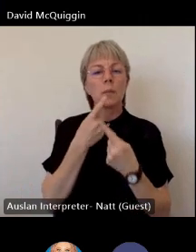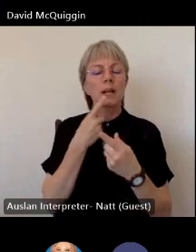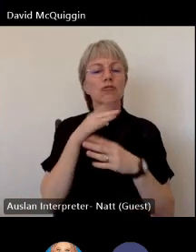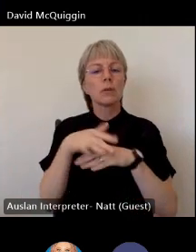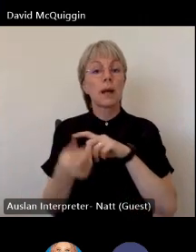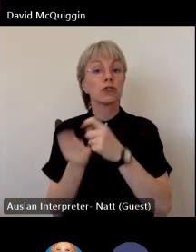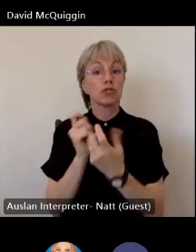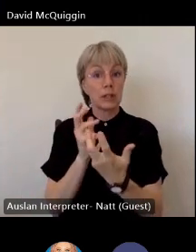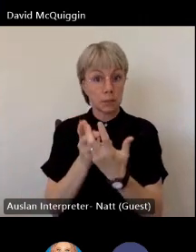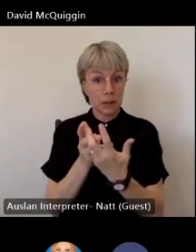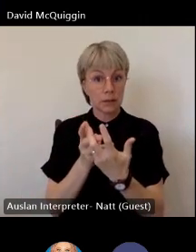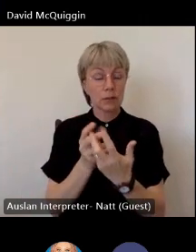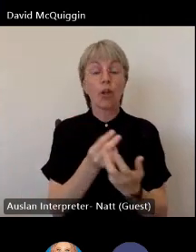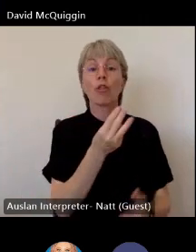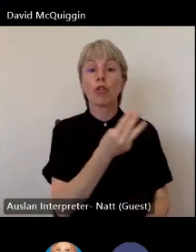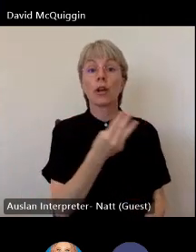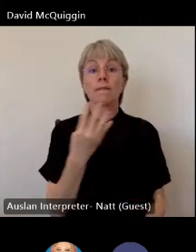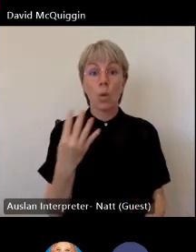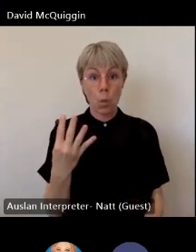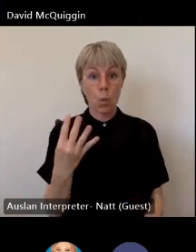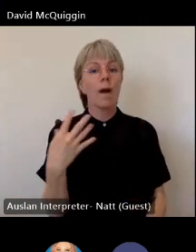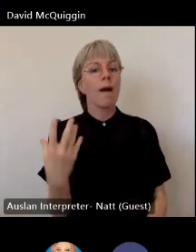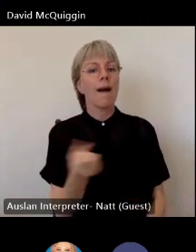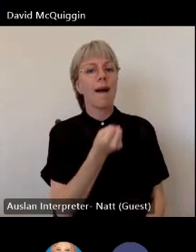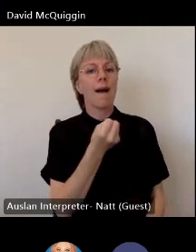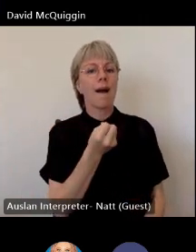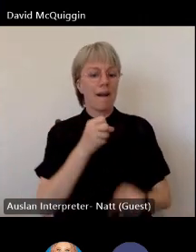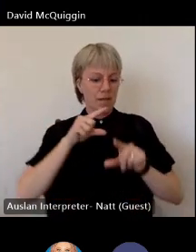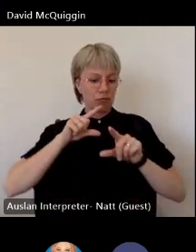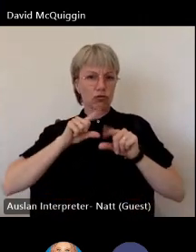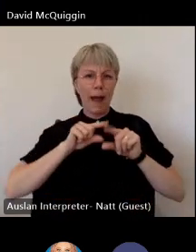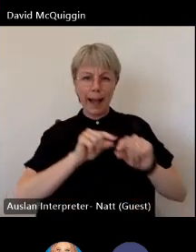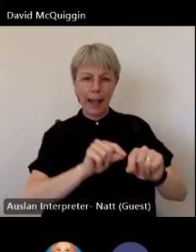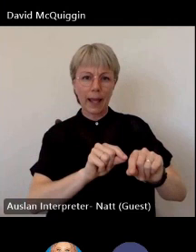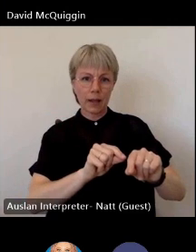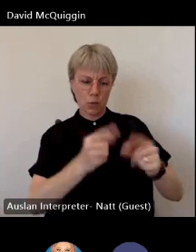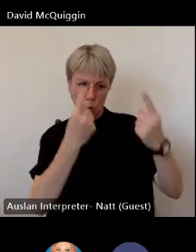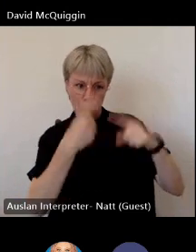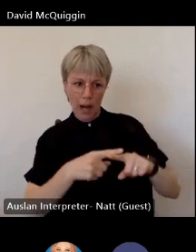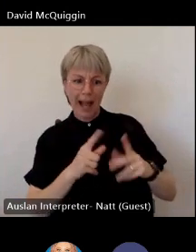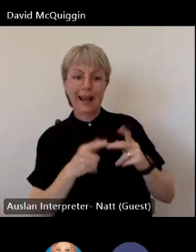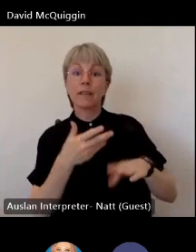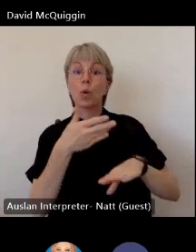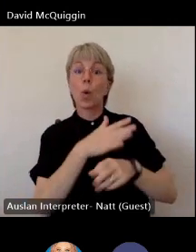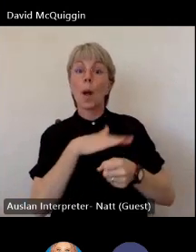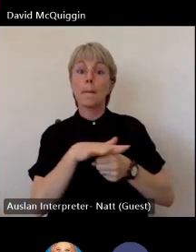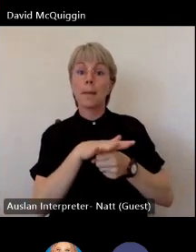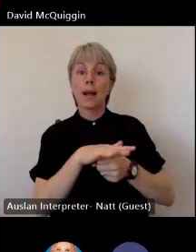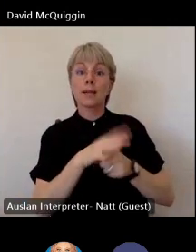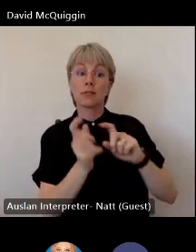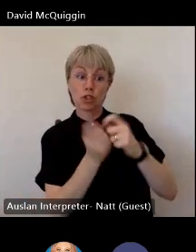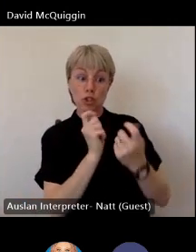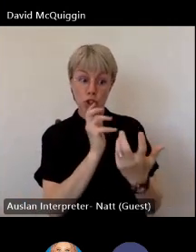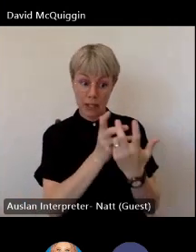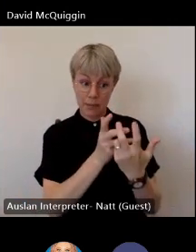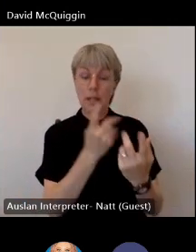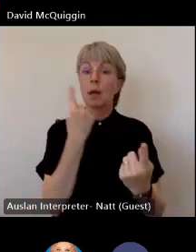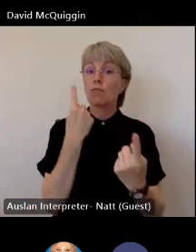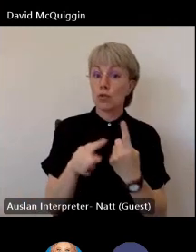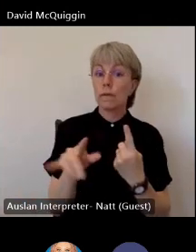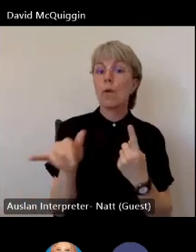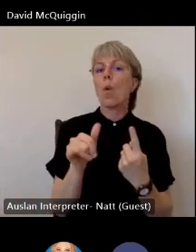34 track the number of applications for workplace adjustments and whether they're approved or declined.